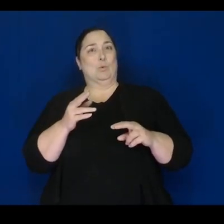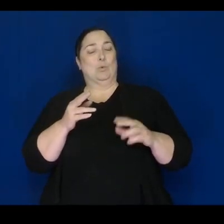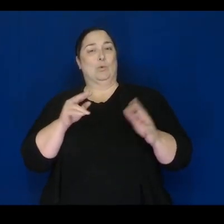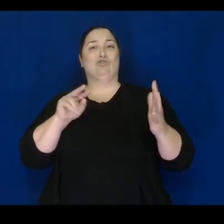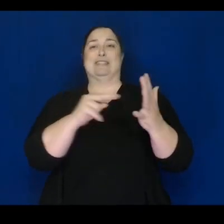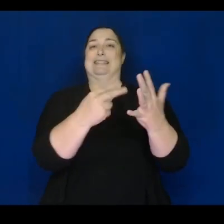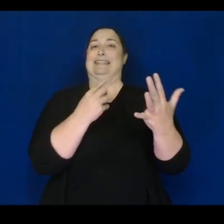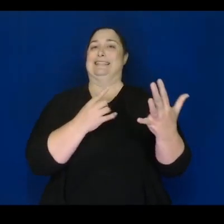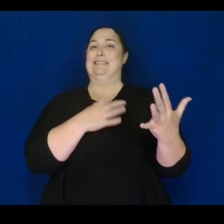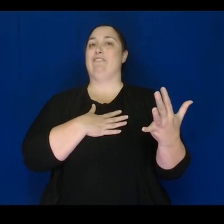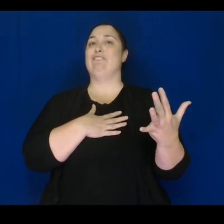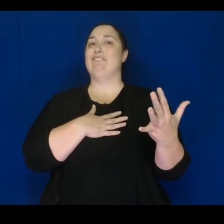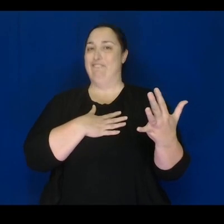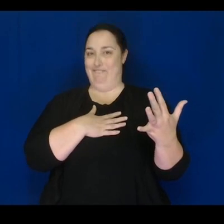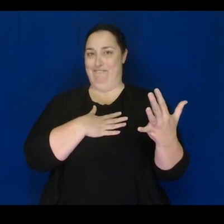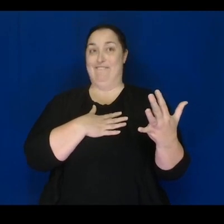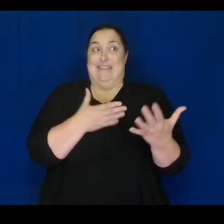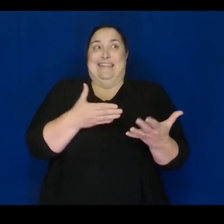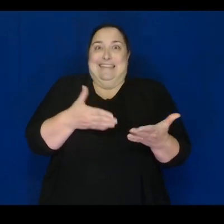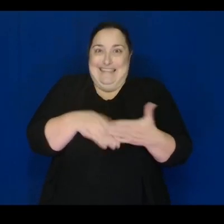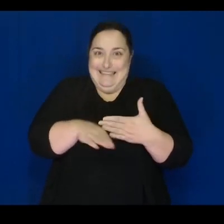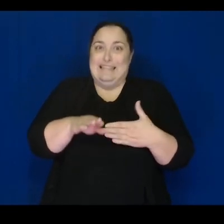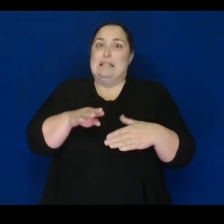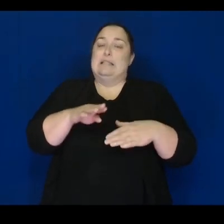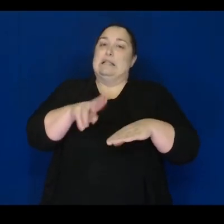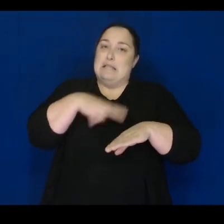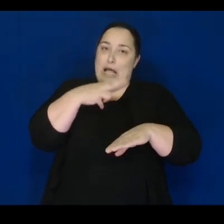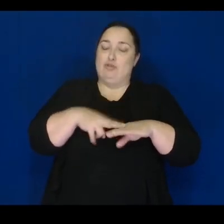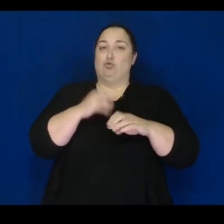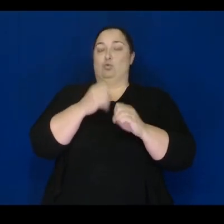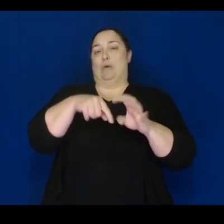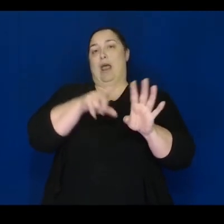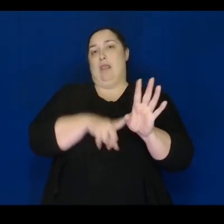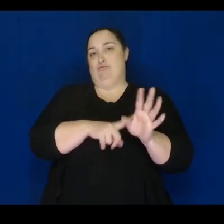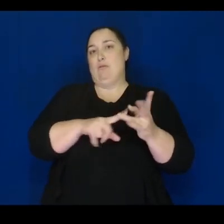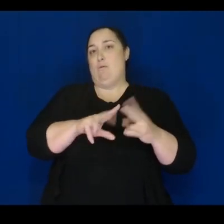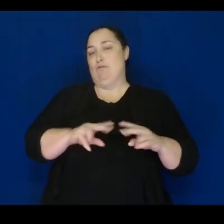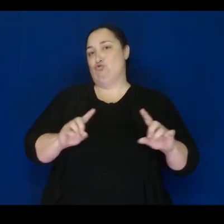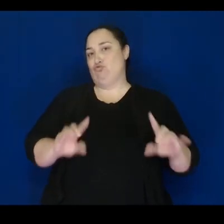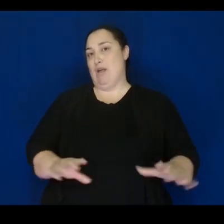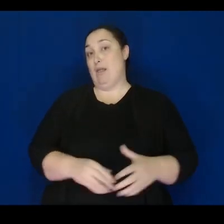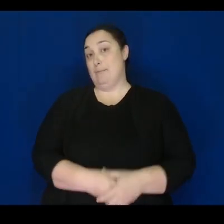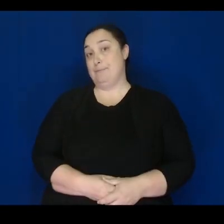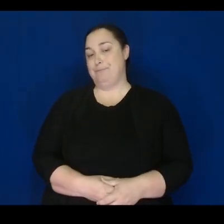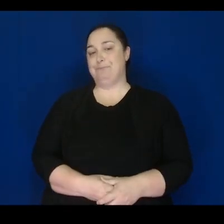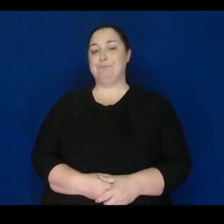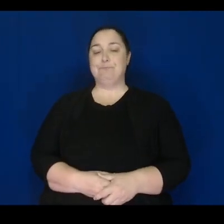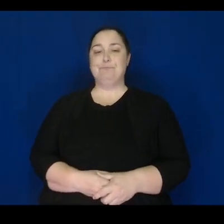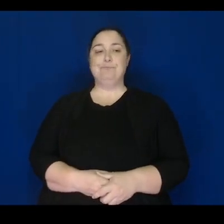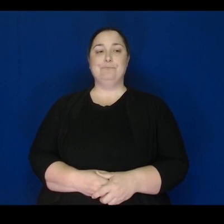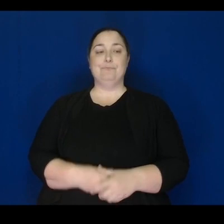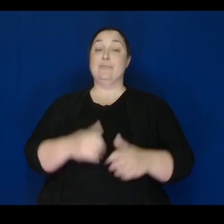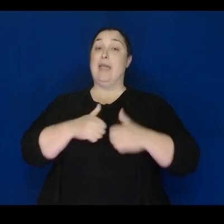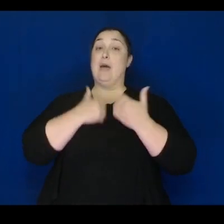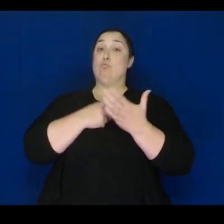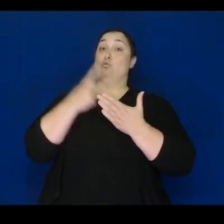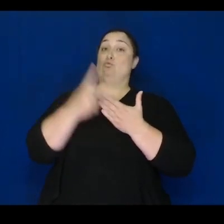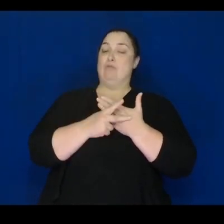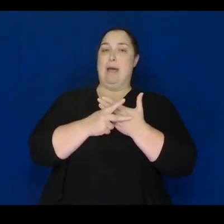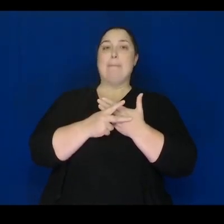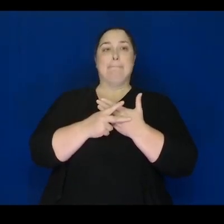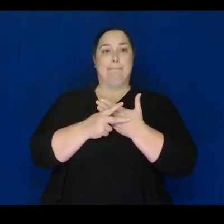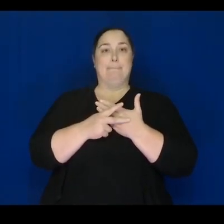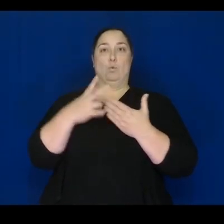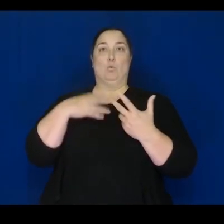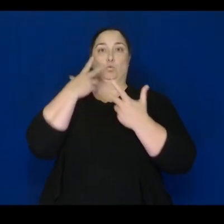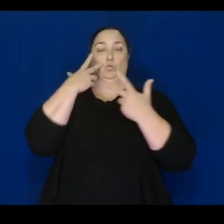reflected in a space like the National Gallery. Through the program, we aim to convey that First Nations